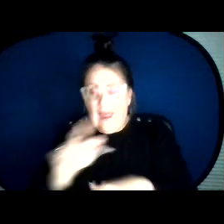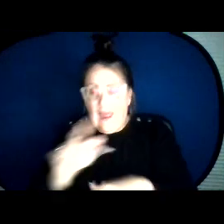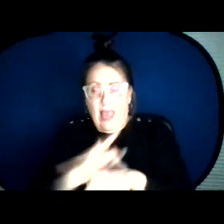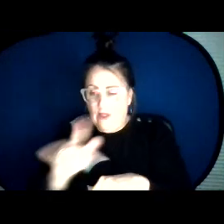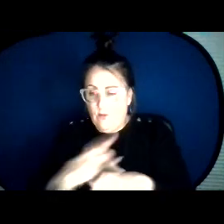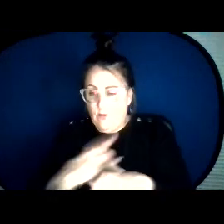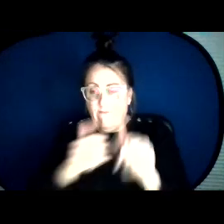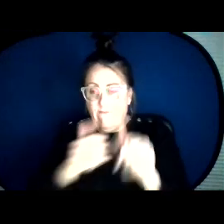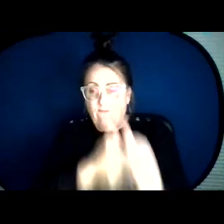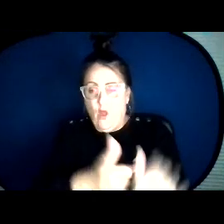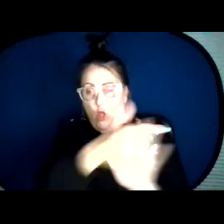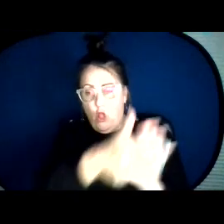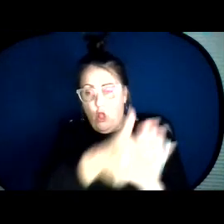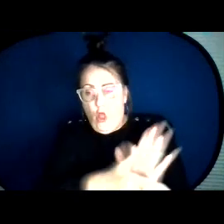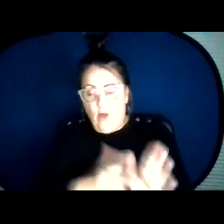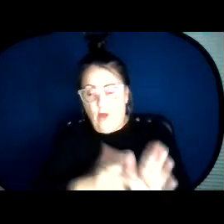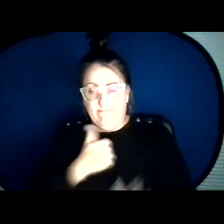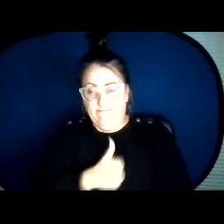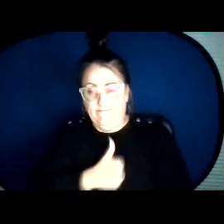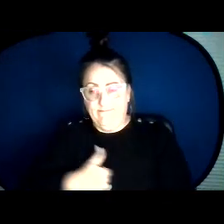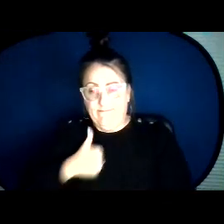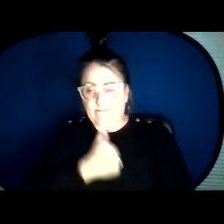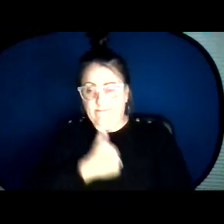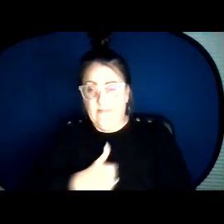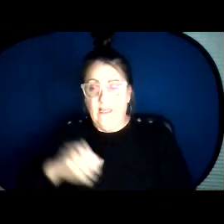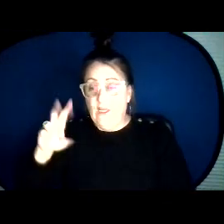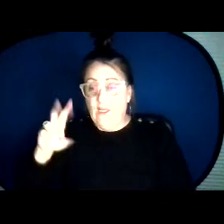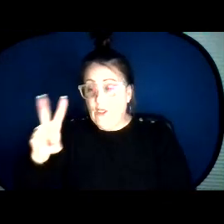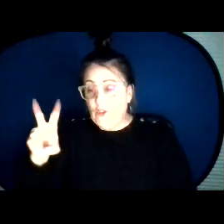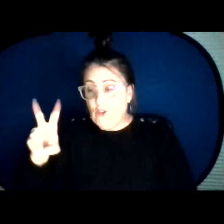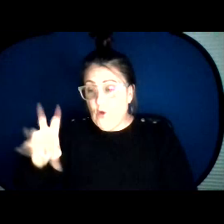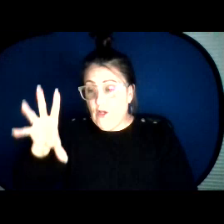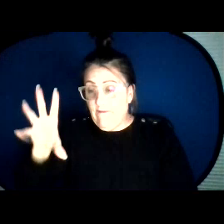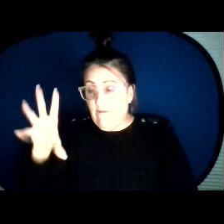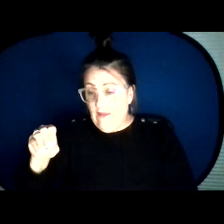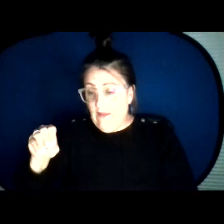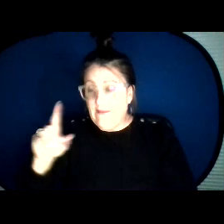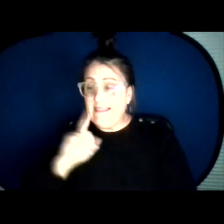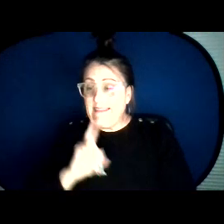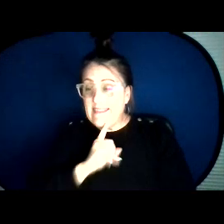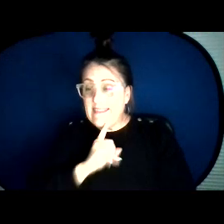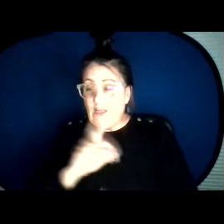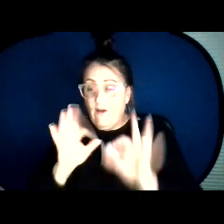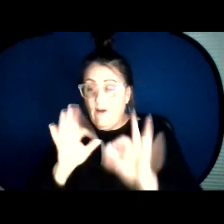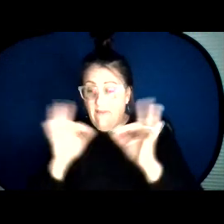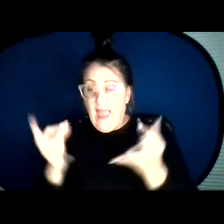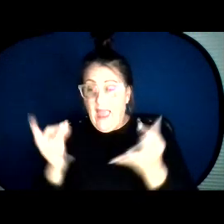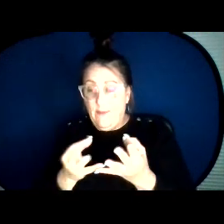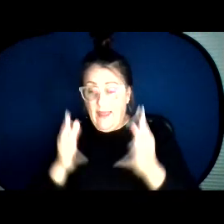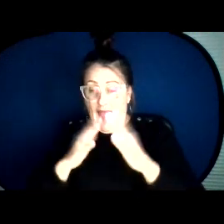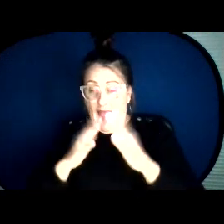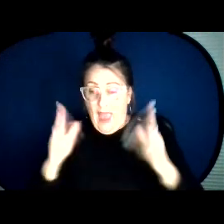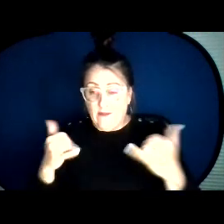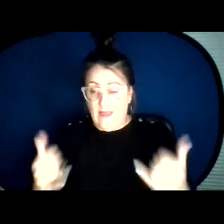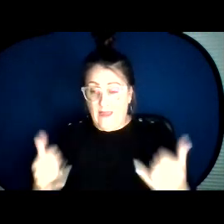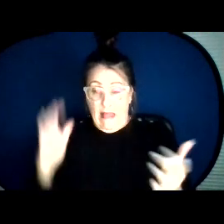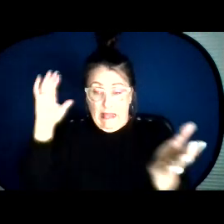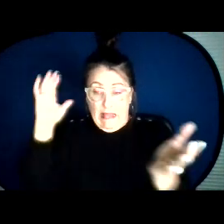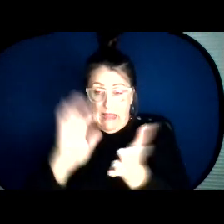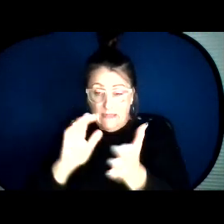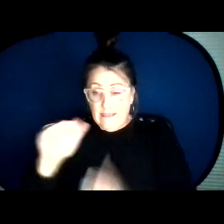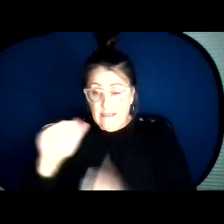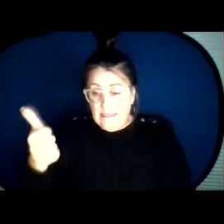law. There are approximately 250 occupied single-family residences in the corridor. To date, less than 10% of the